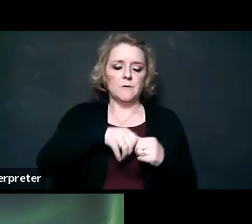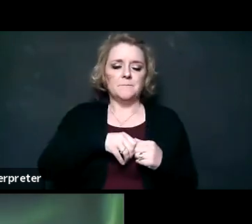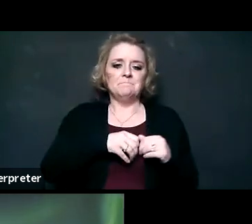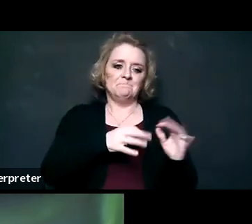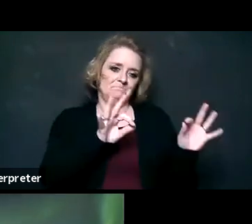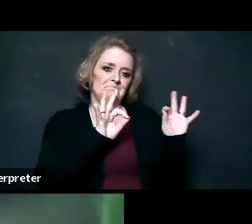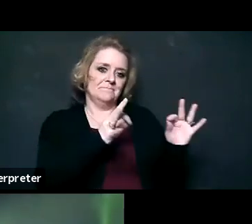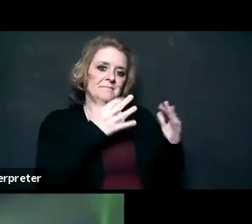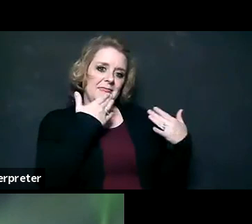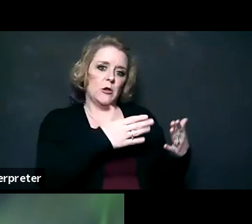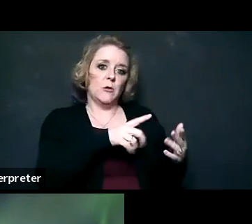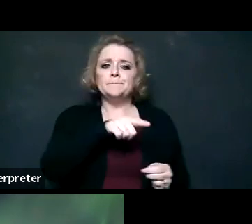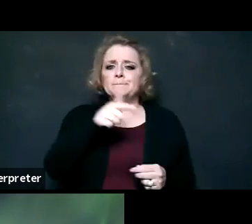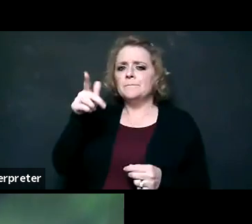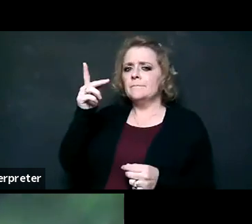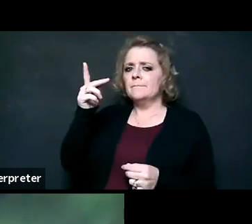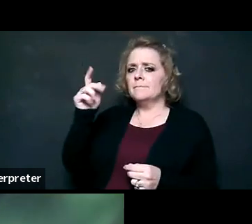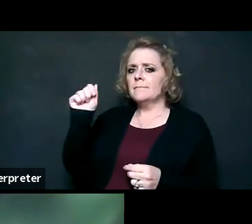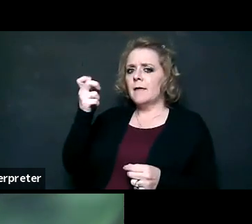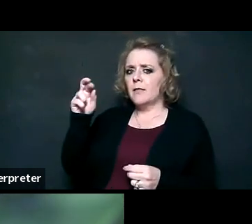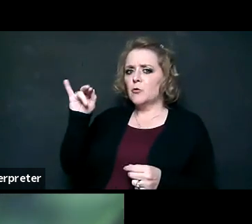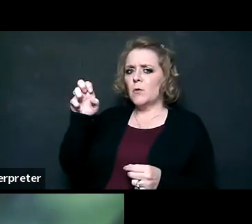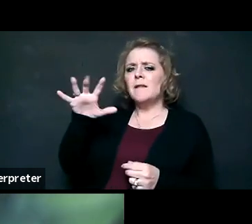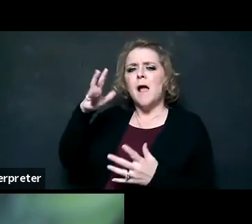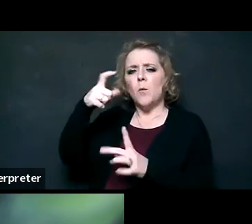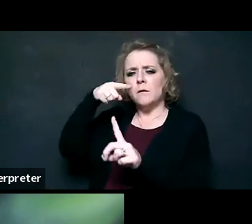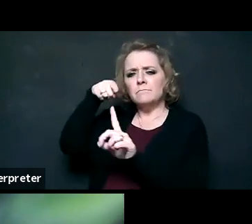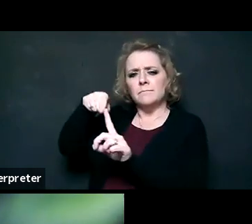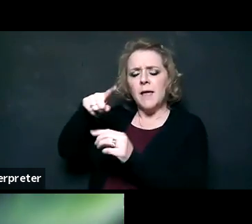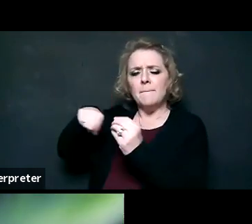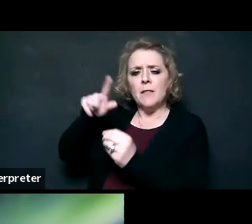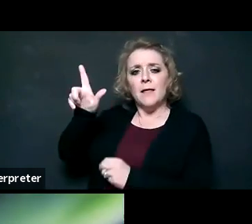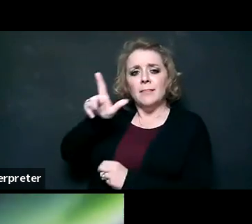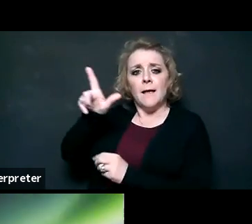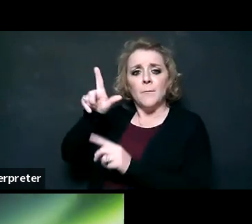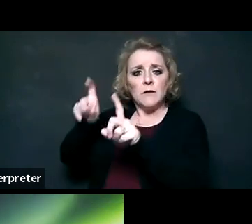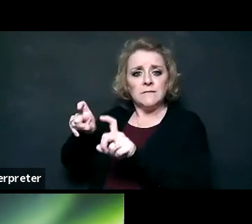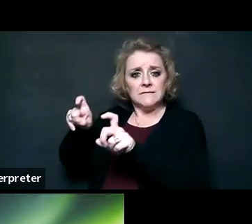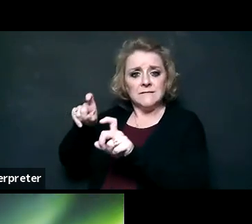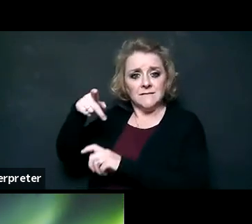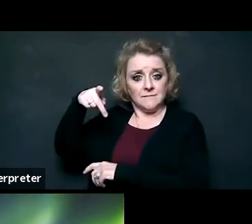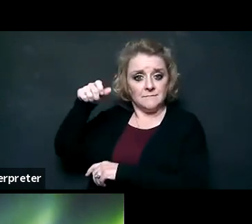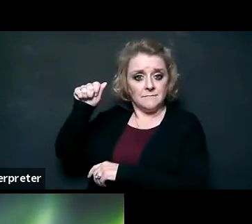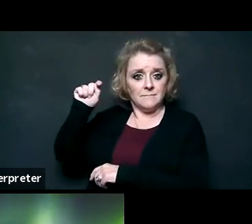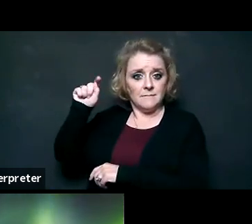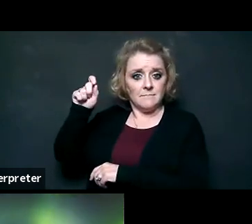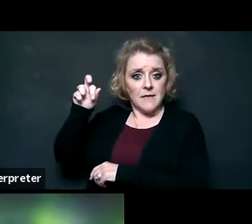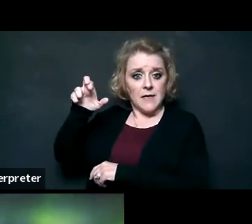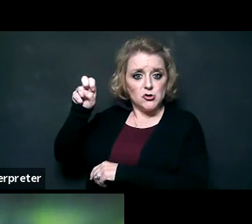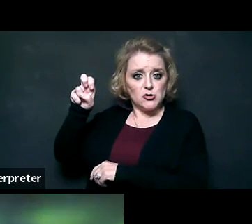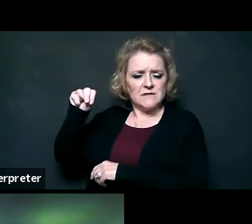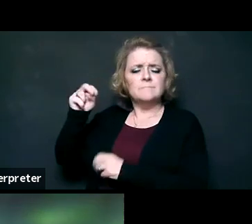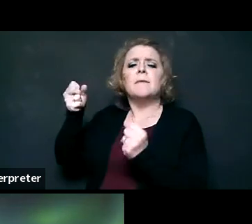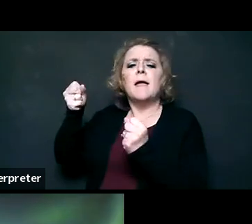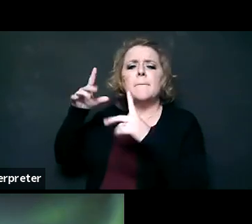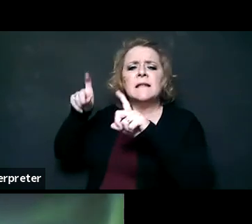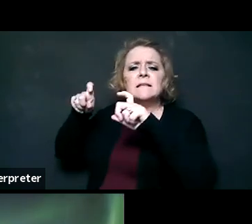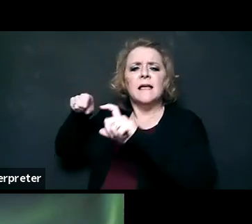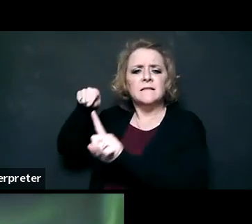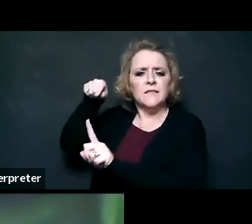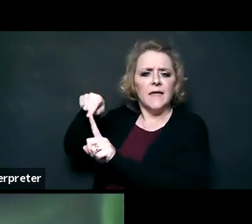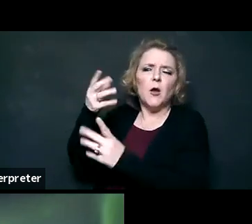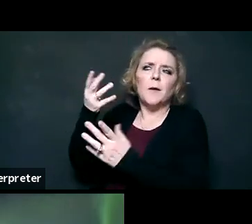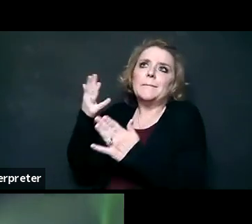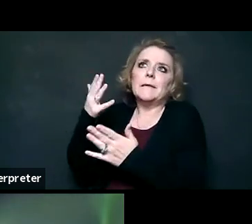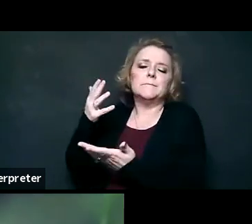wanted to ask you specifically about the Patterson Library testing. Can you talk a bit about how many tests are being done at the Patterson Library, maybe on a